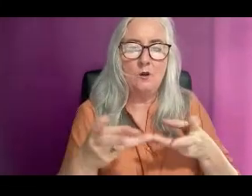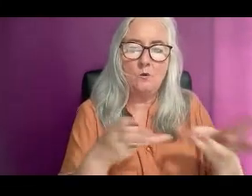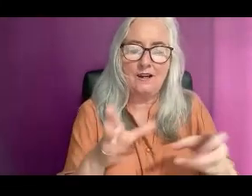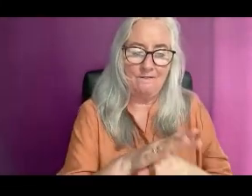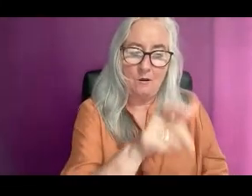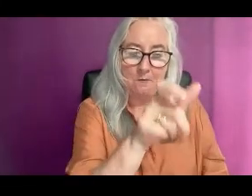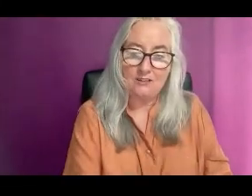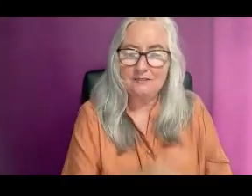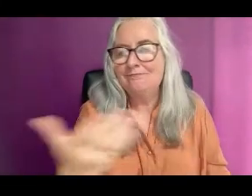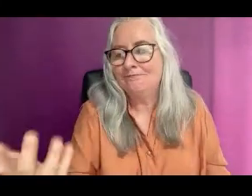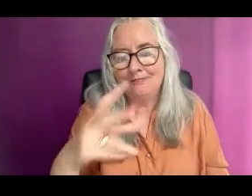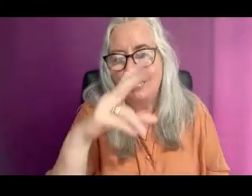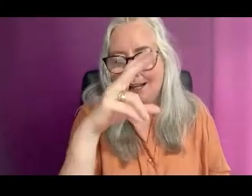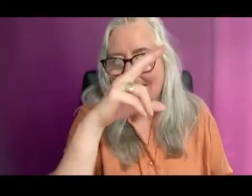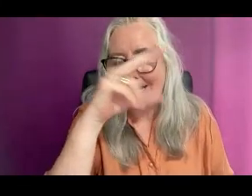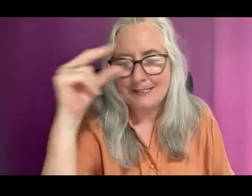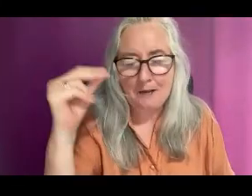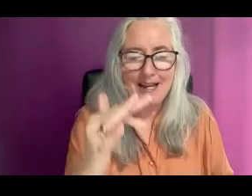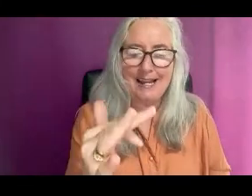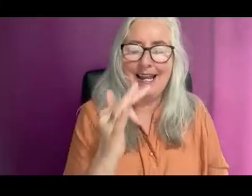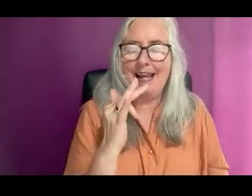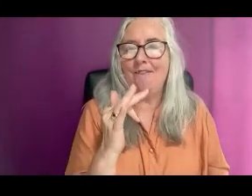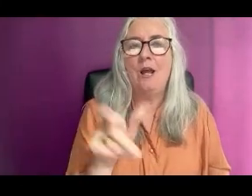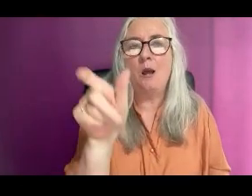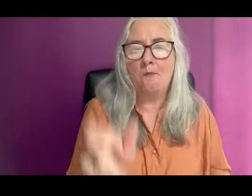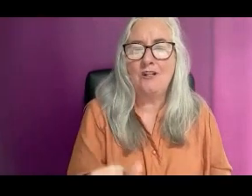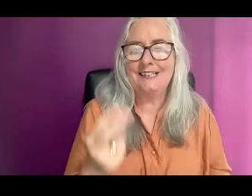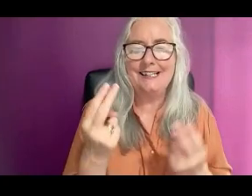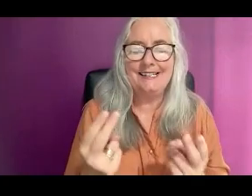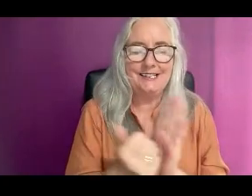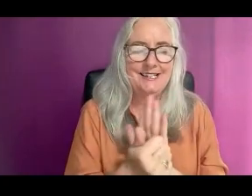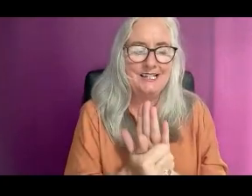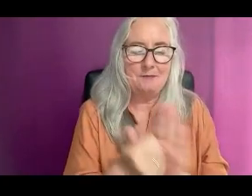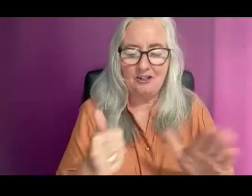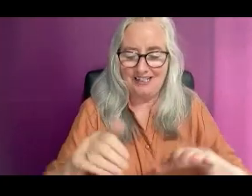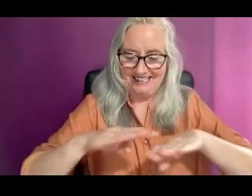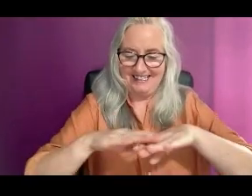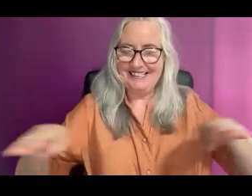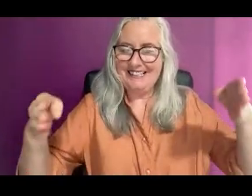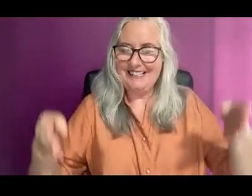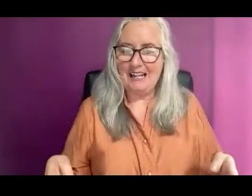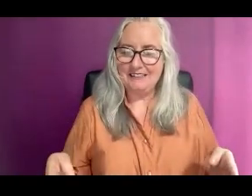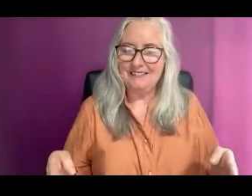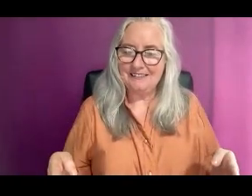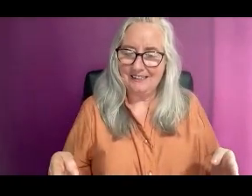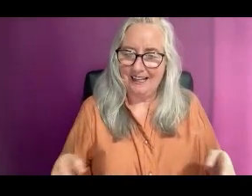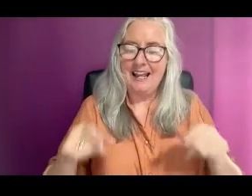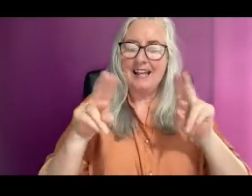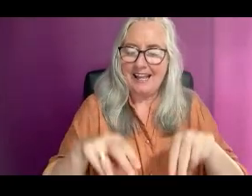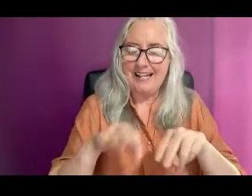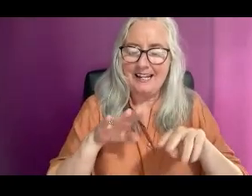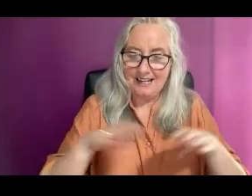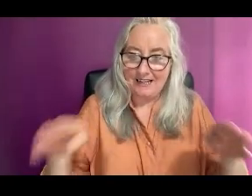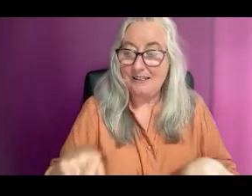as an example, if someone requires a specialist desk, they can get that desk in their